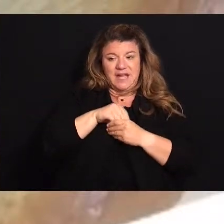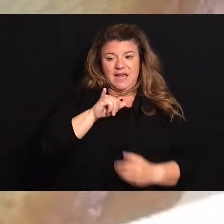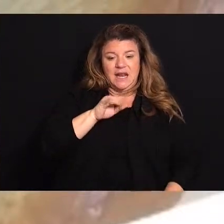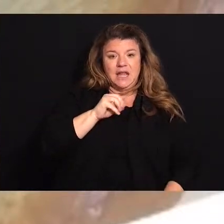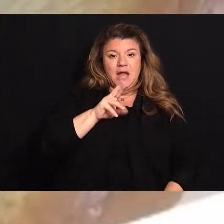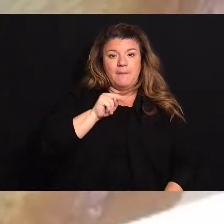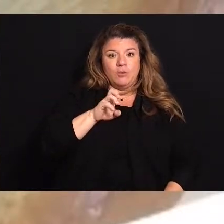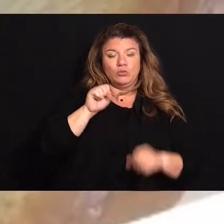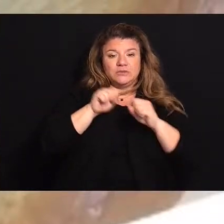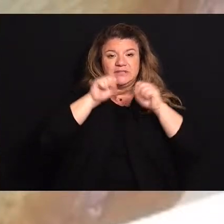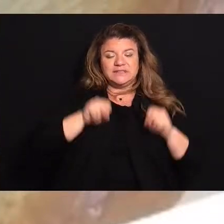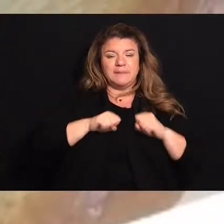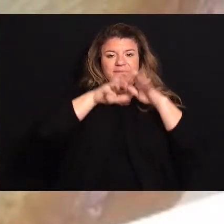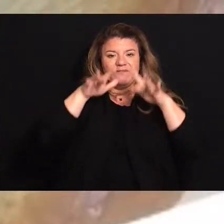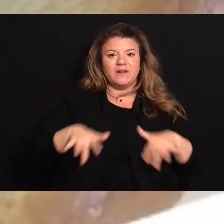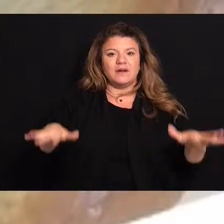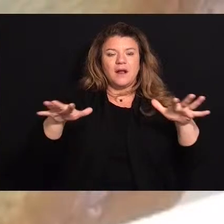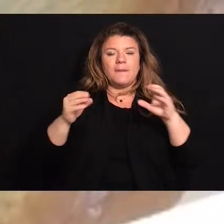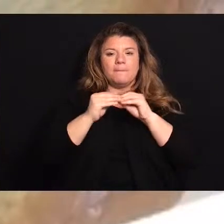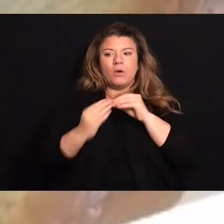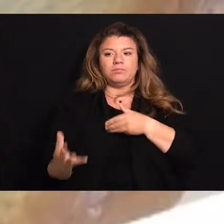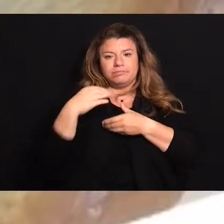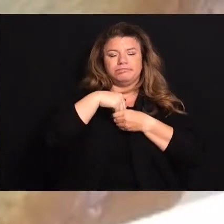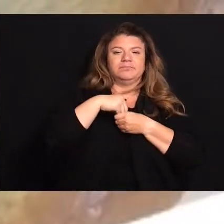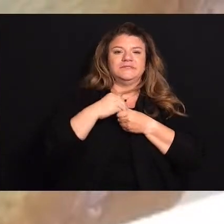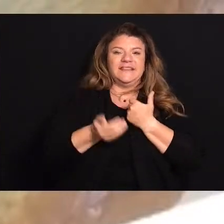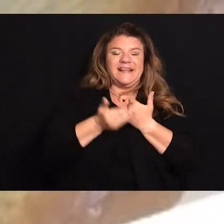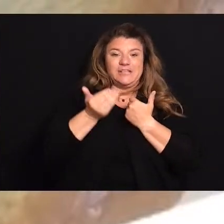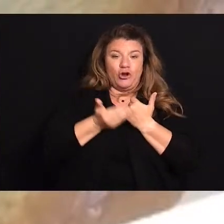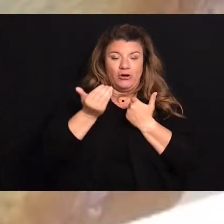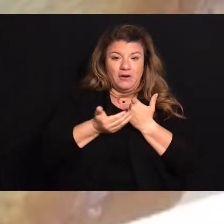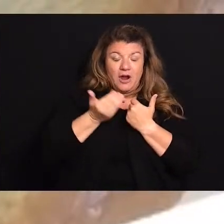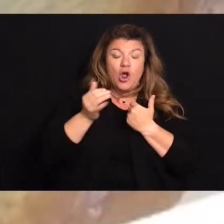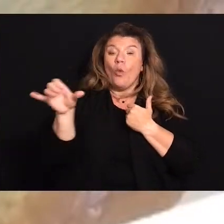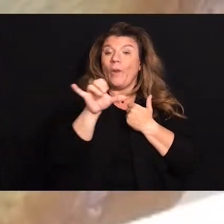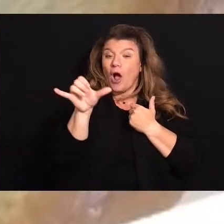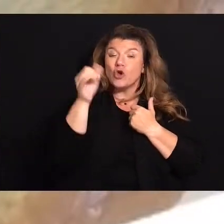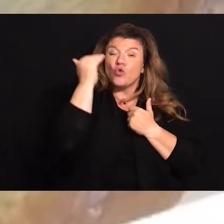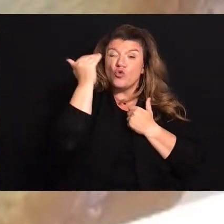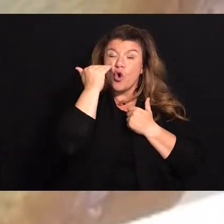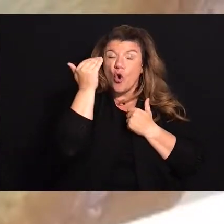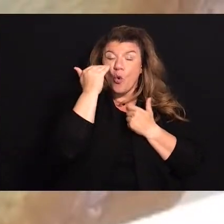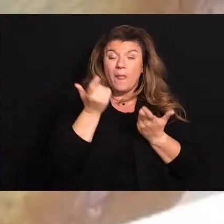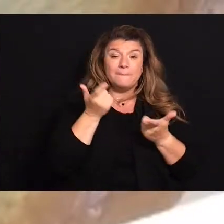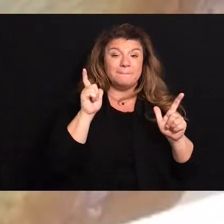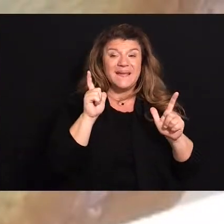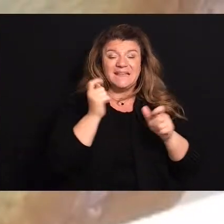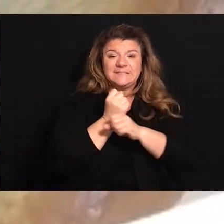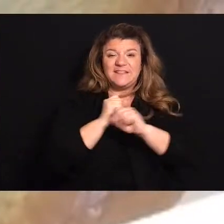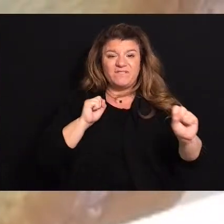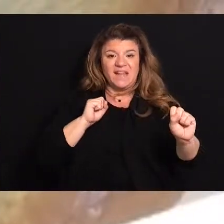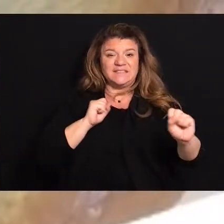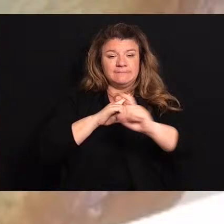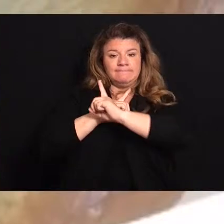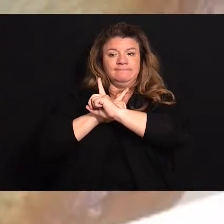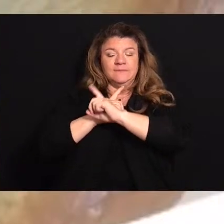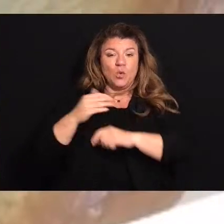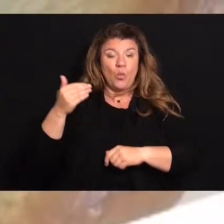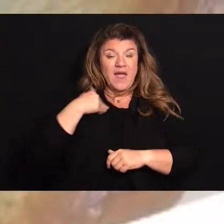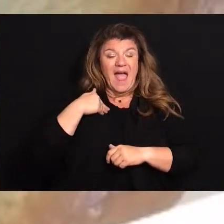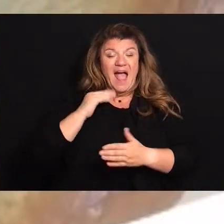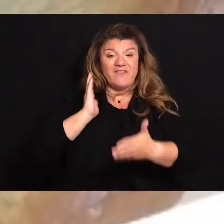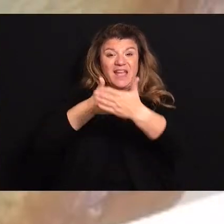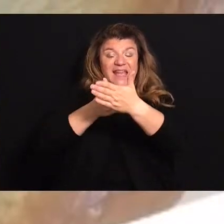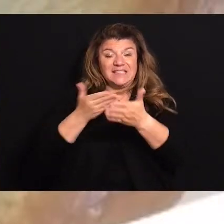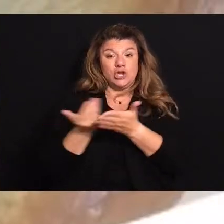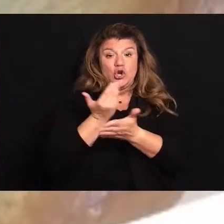more easily. And we also know then that the biggest defense that we have against the